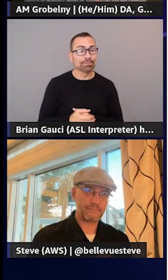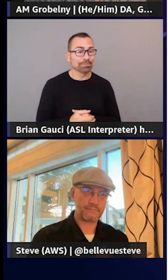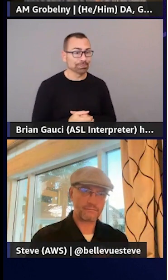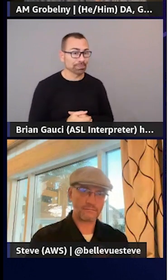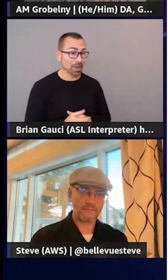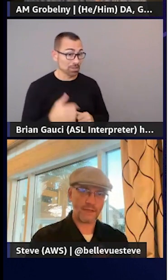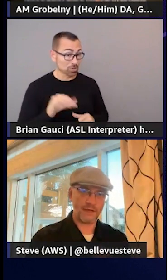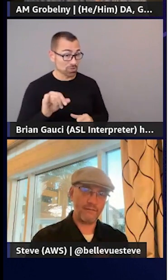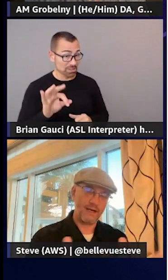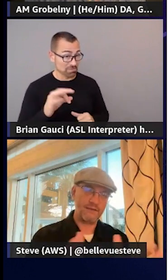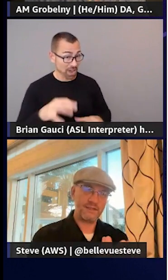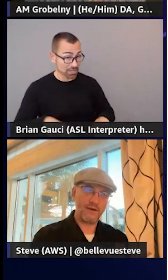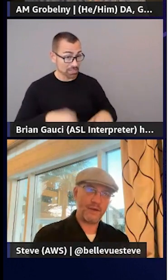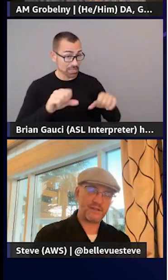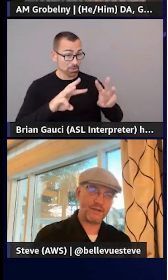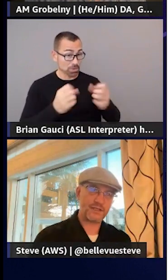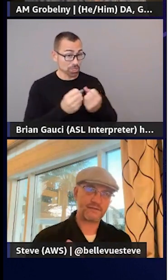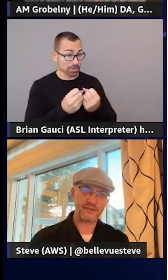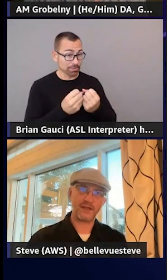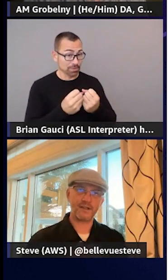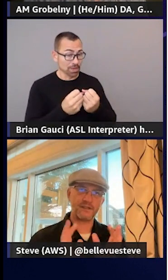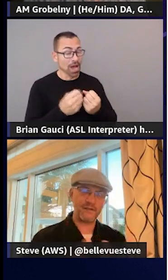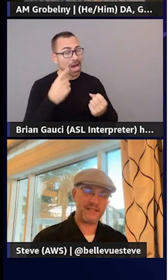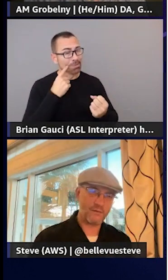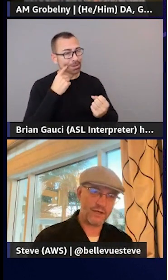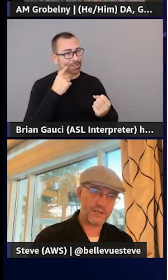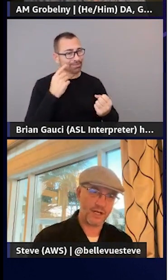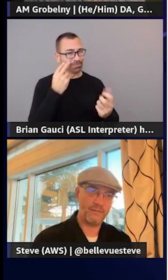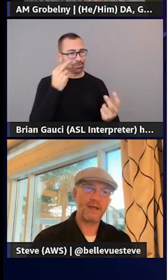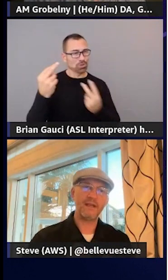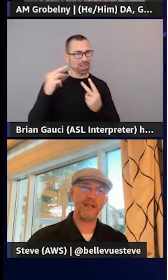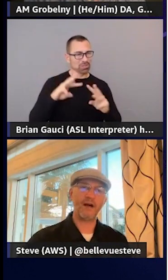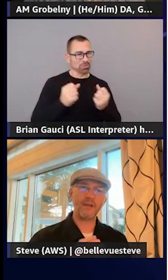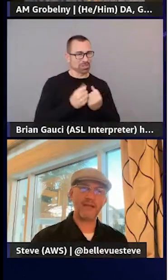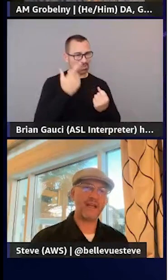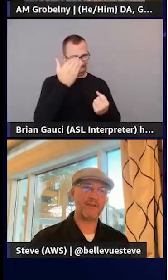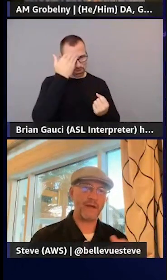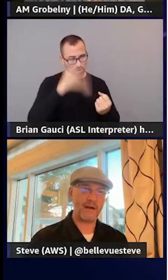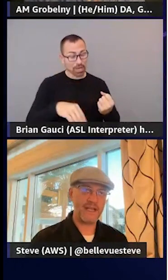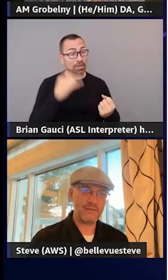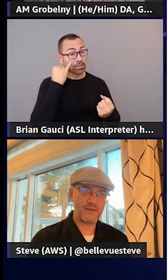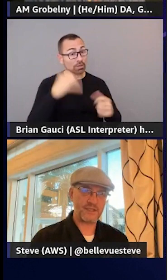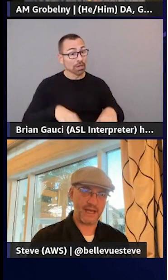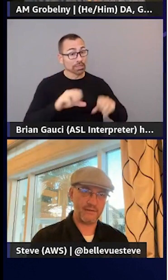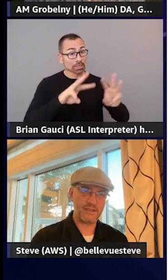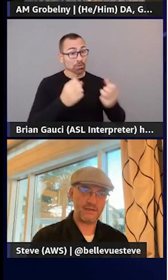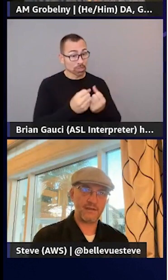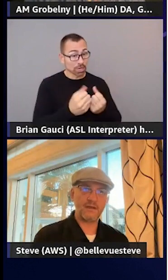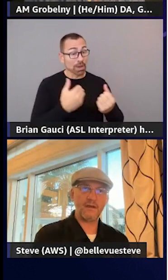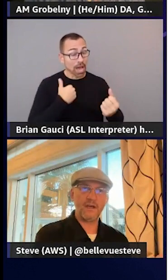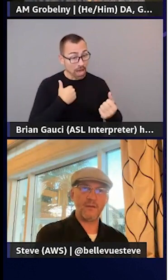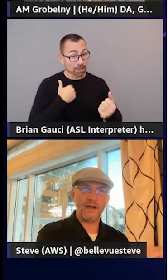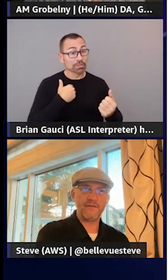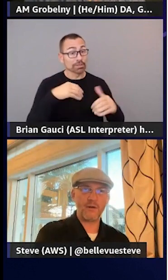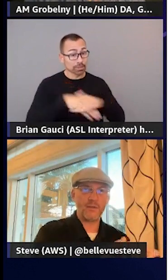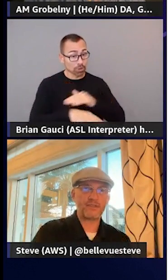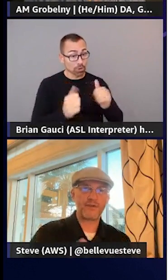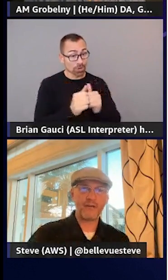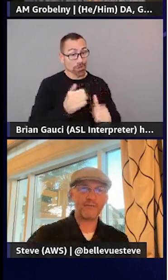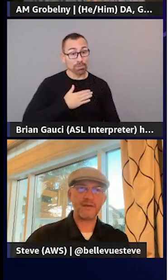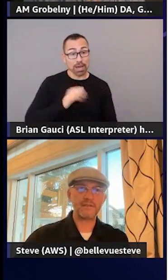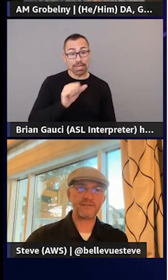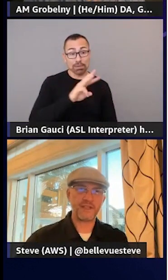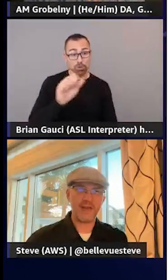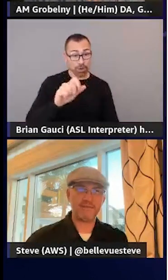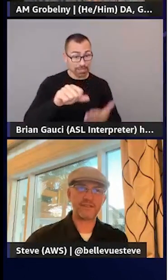workshop, right? Well, let's roll back to workshops for a start. So if I take a workshop, I'm coming at it with my own AWS account. I follow a